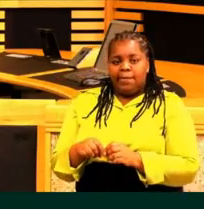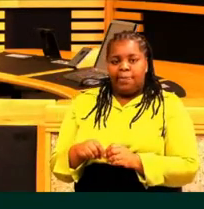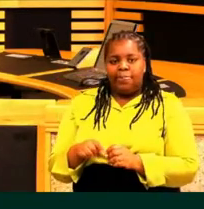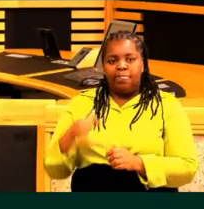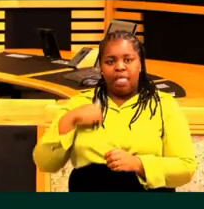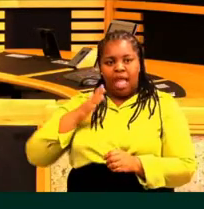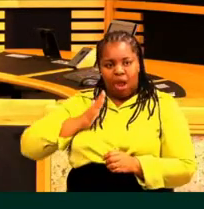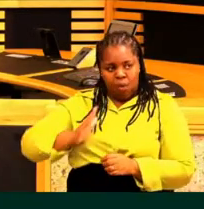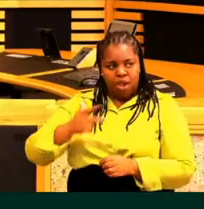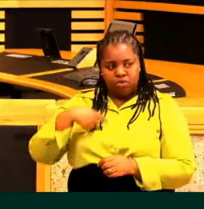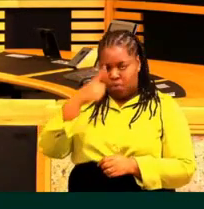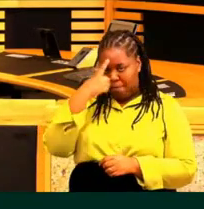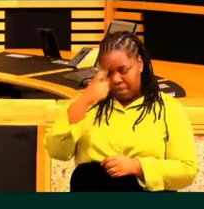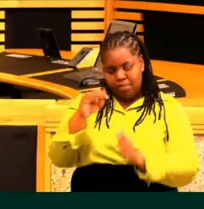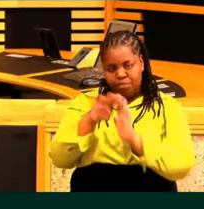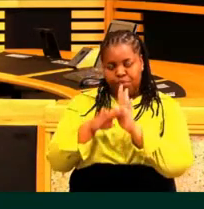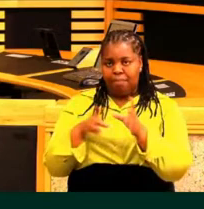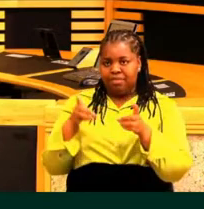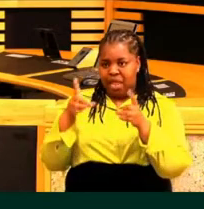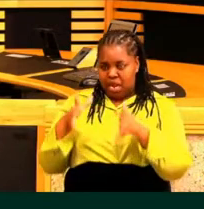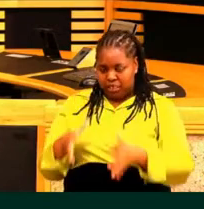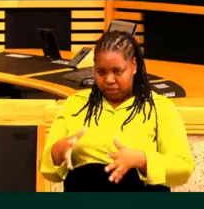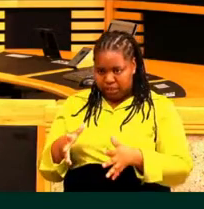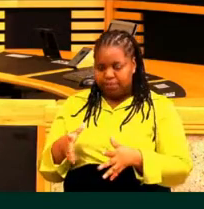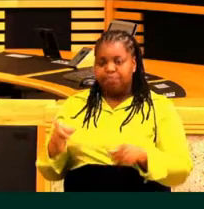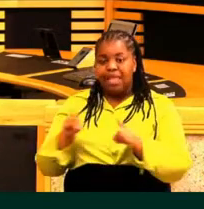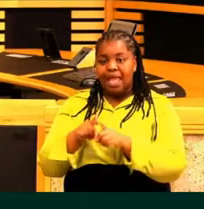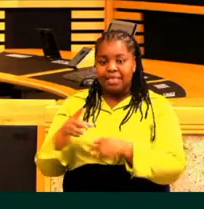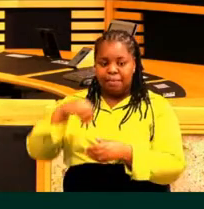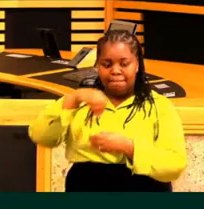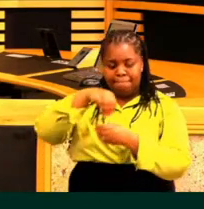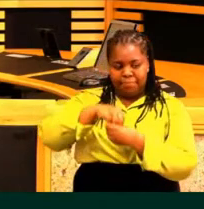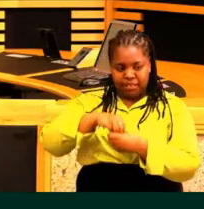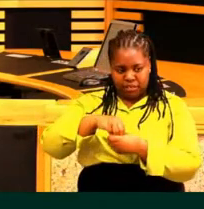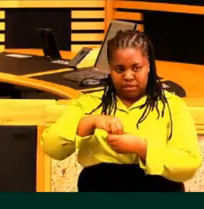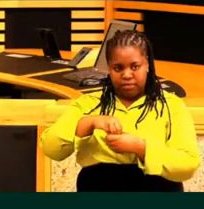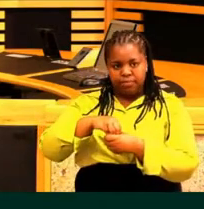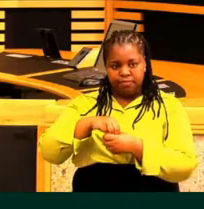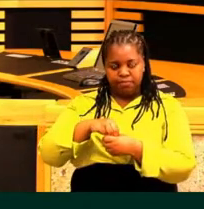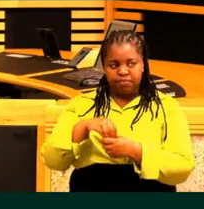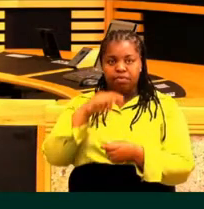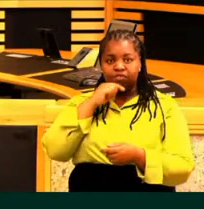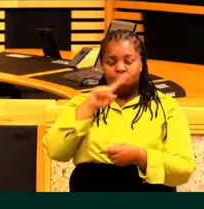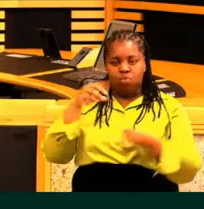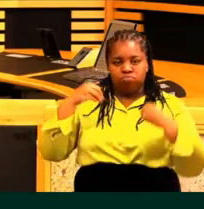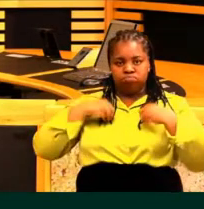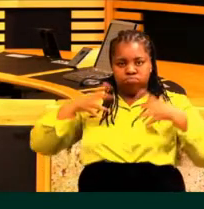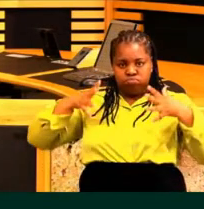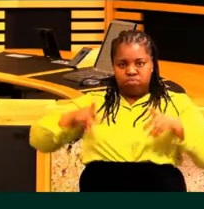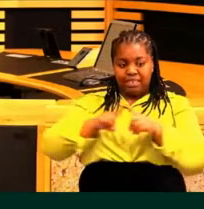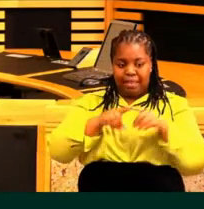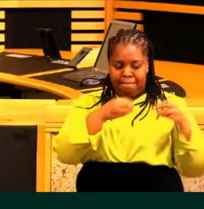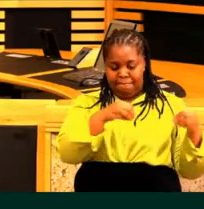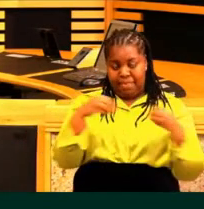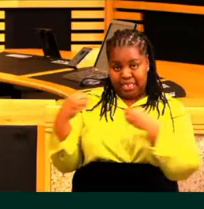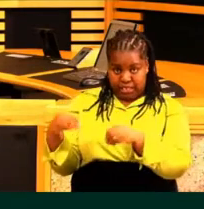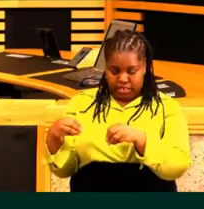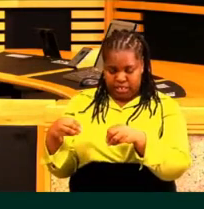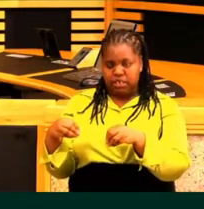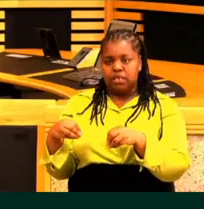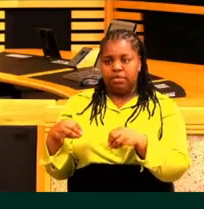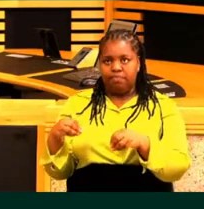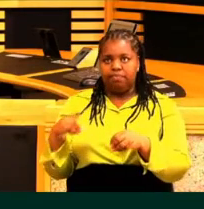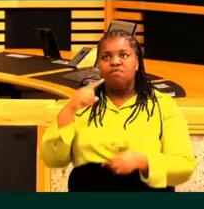I want to believe program director that is part of promoting this entrepreneurship and businesses to